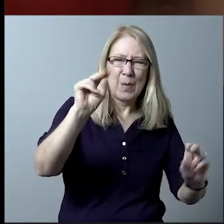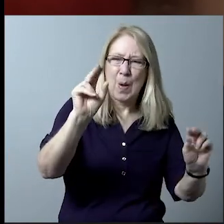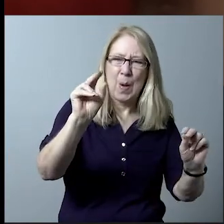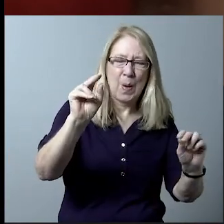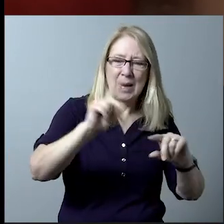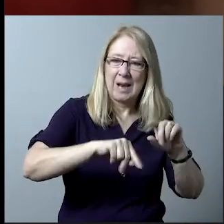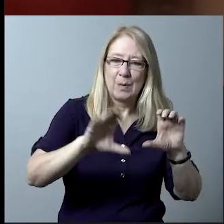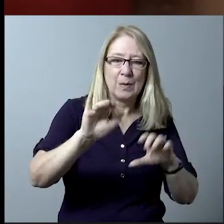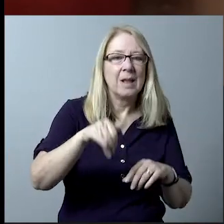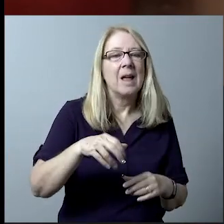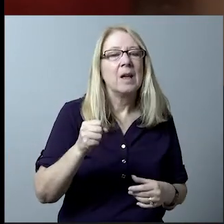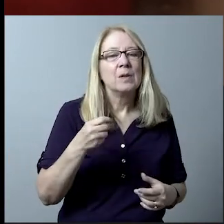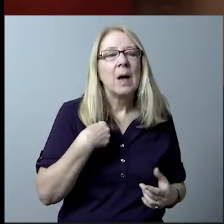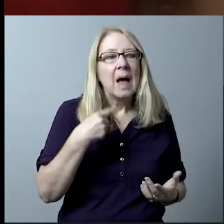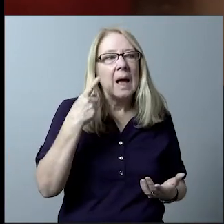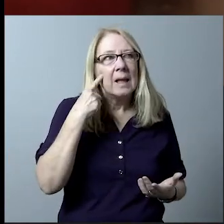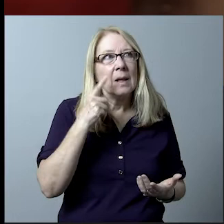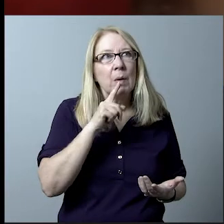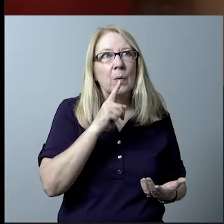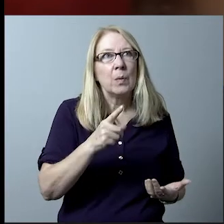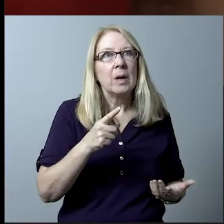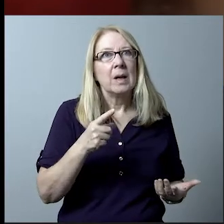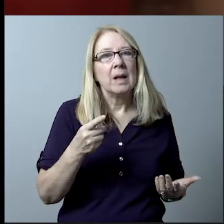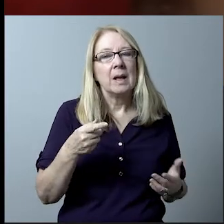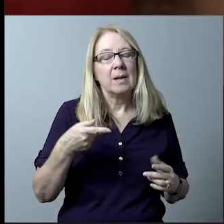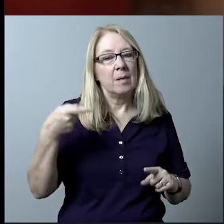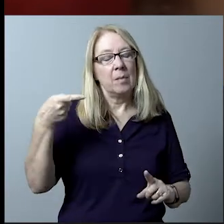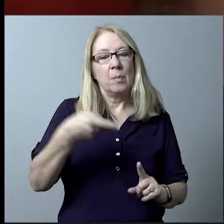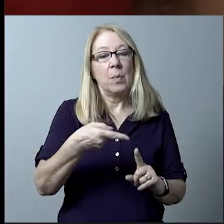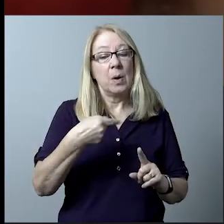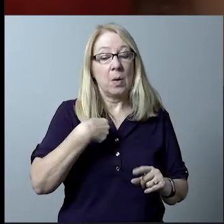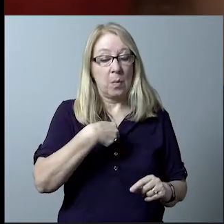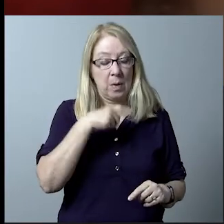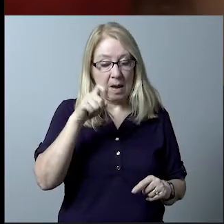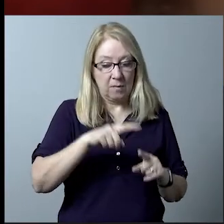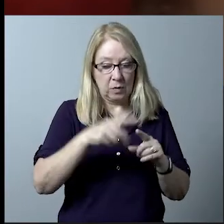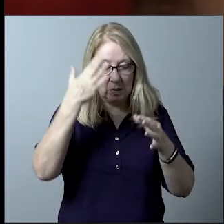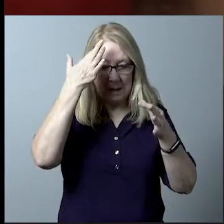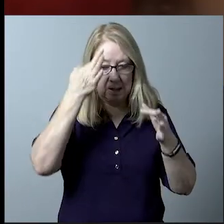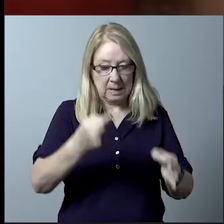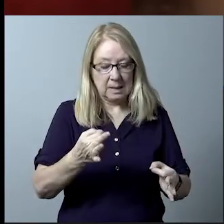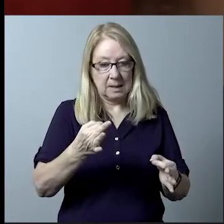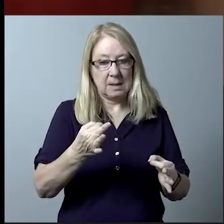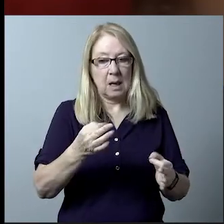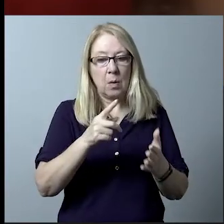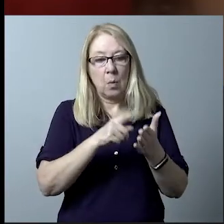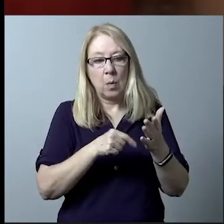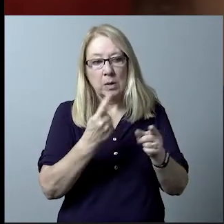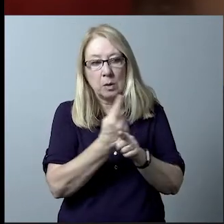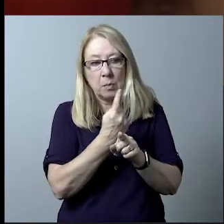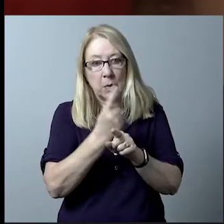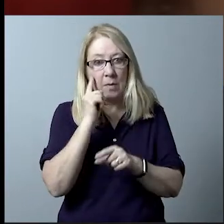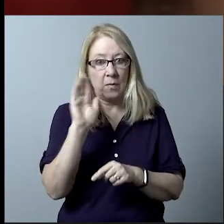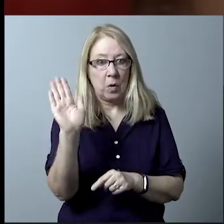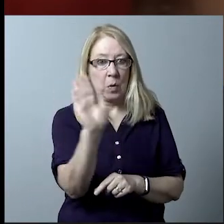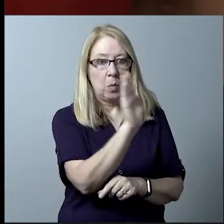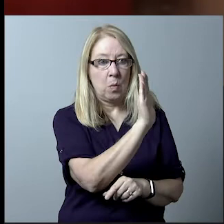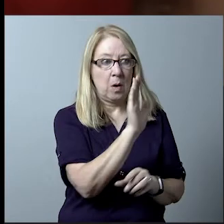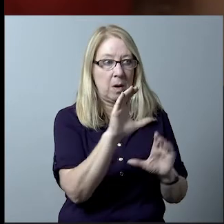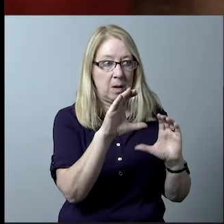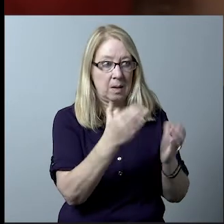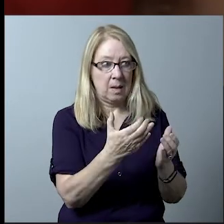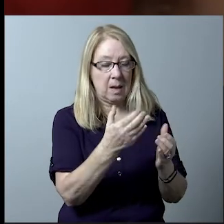the faculty are saying, we can't do that. So I think ultimately the bottom line is the faculty need to decide what's appropriate for